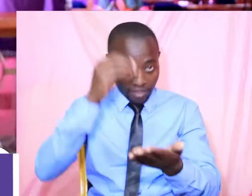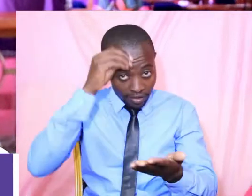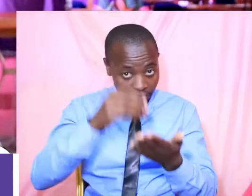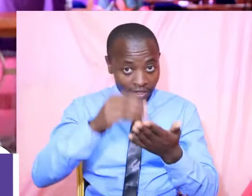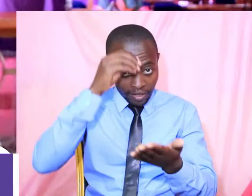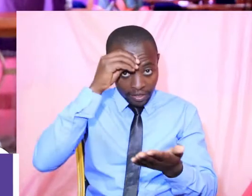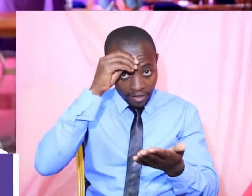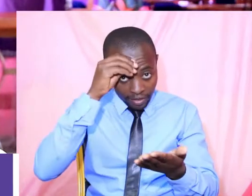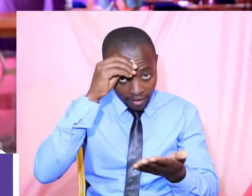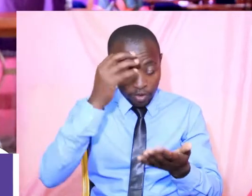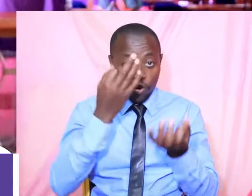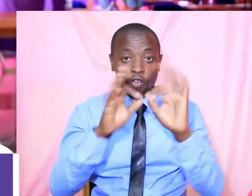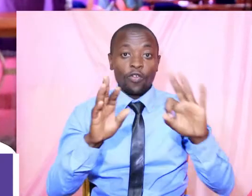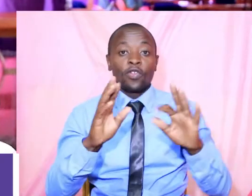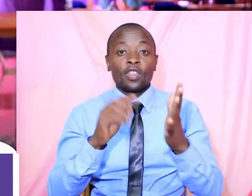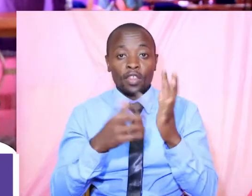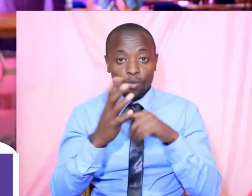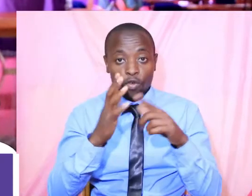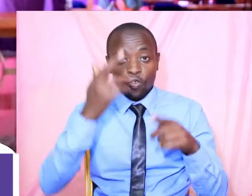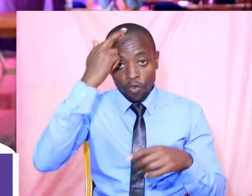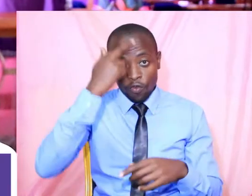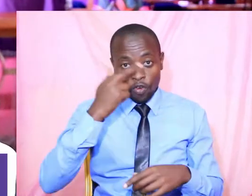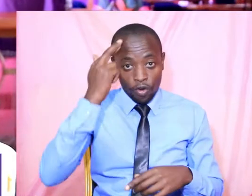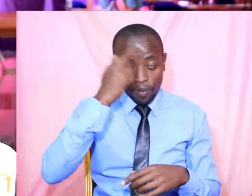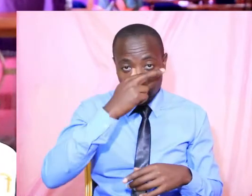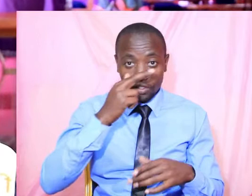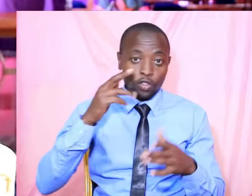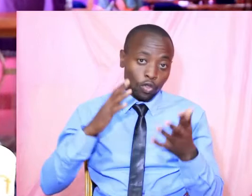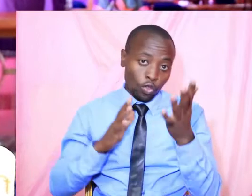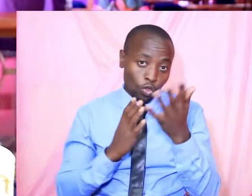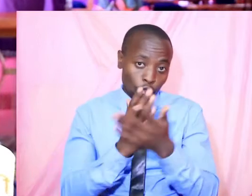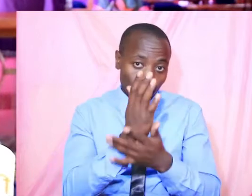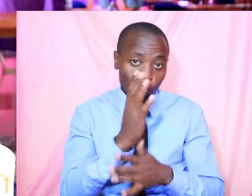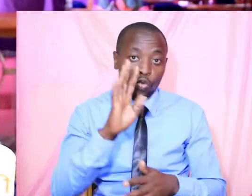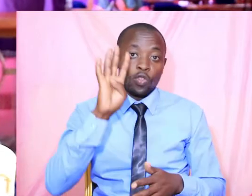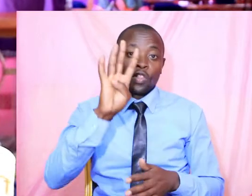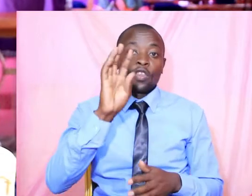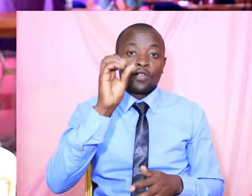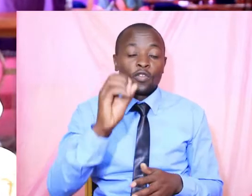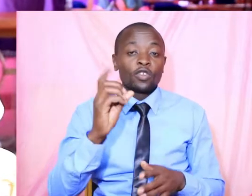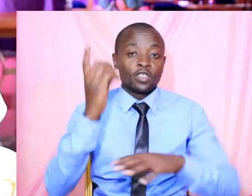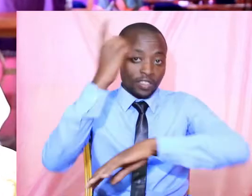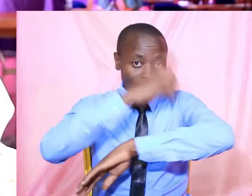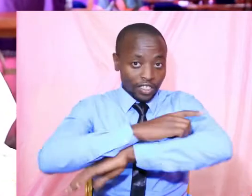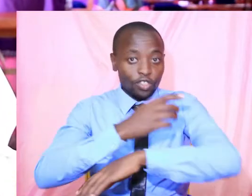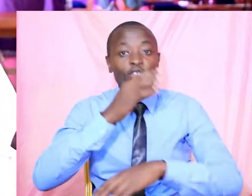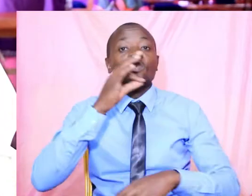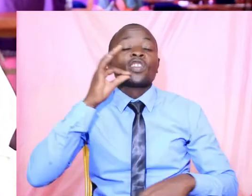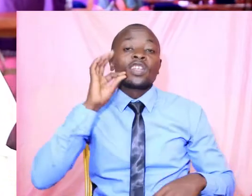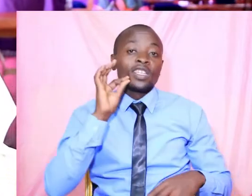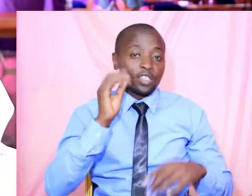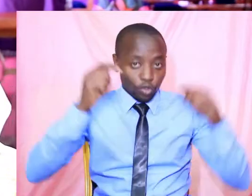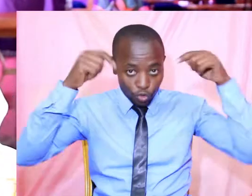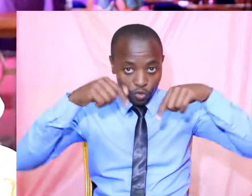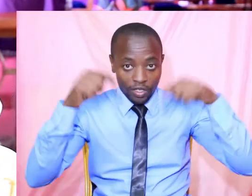study of the Book of Romans throughout the 40 days of Lent. And